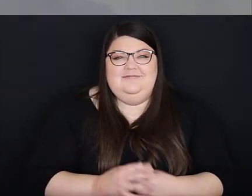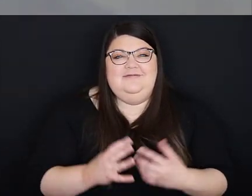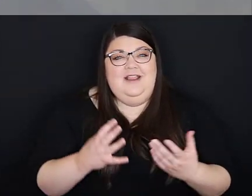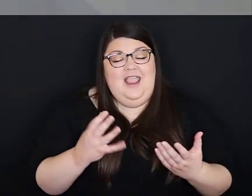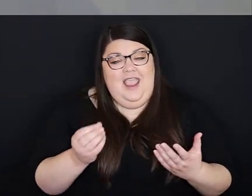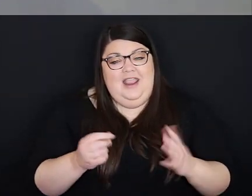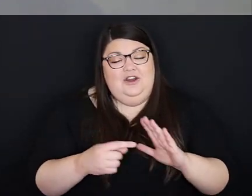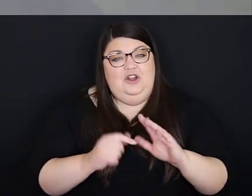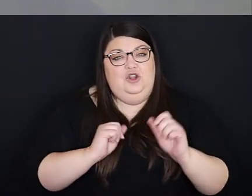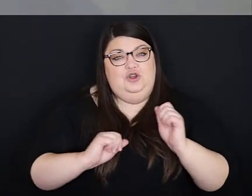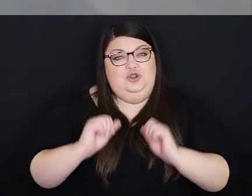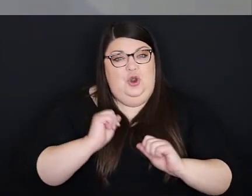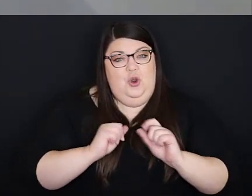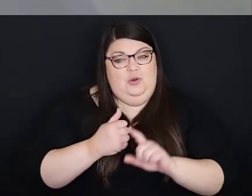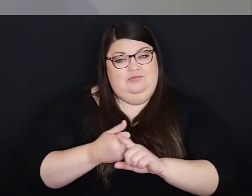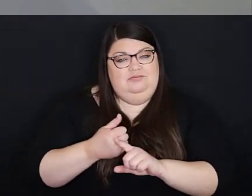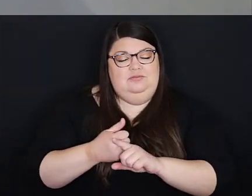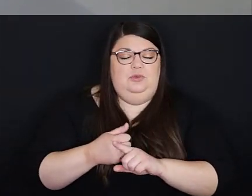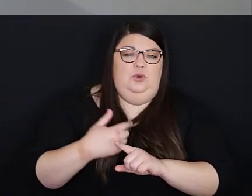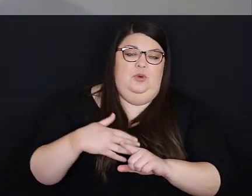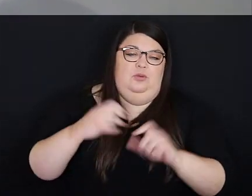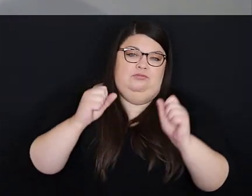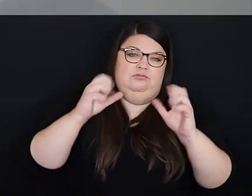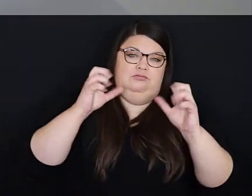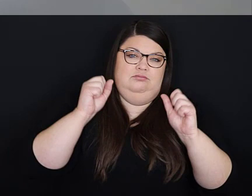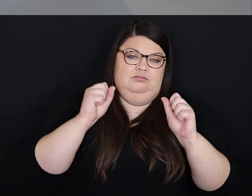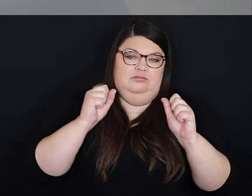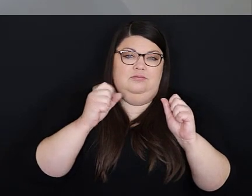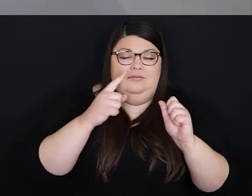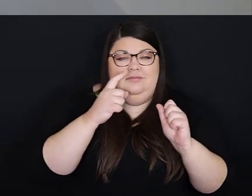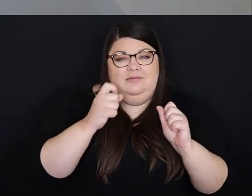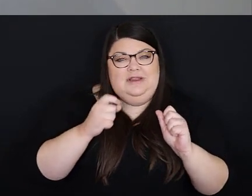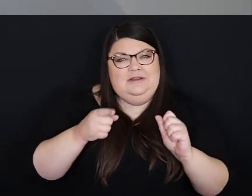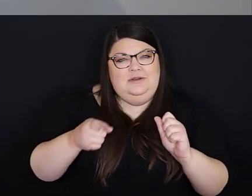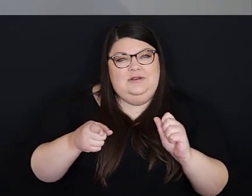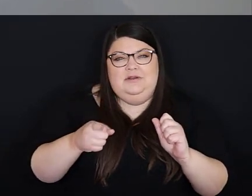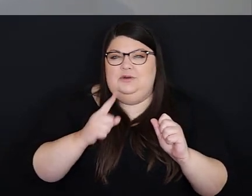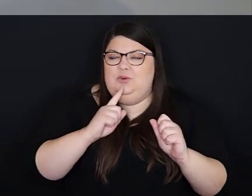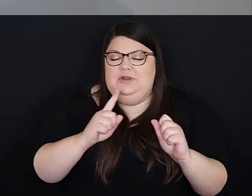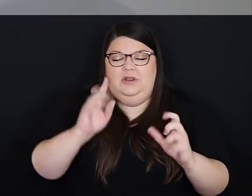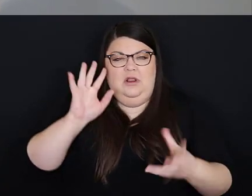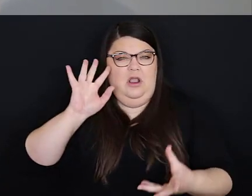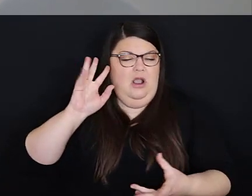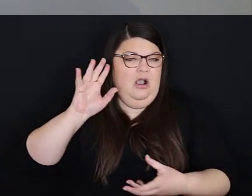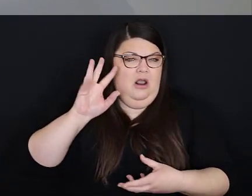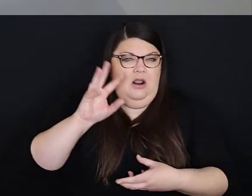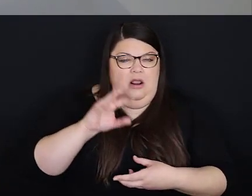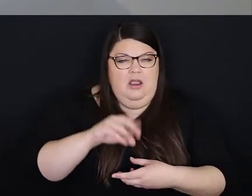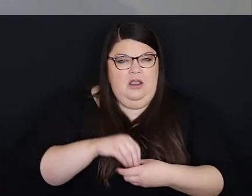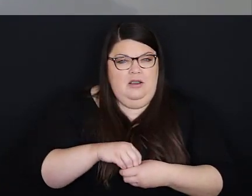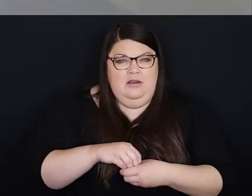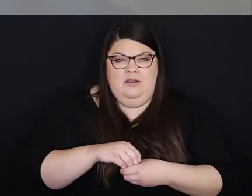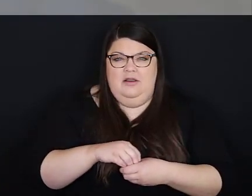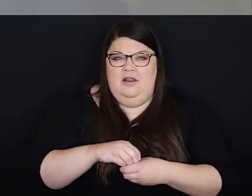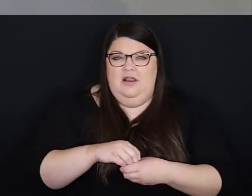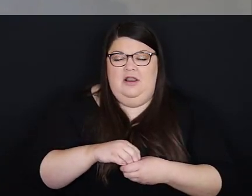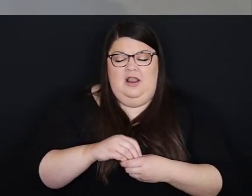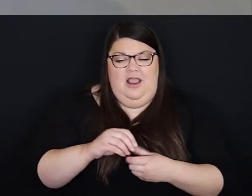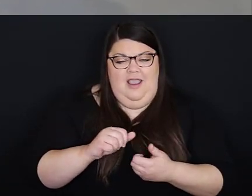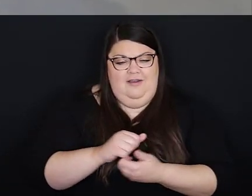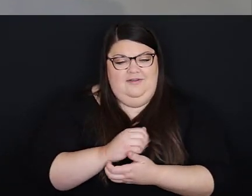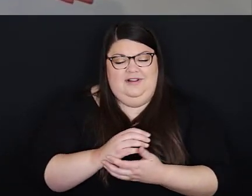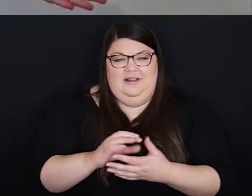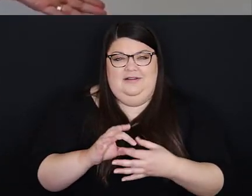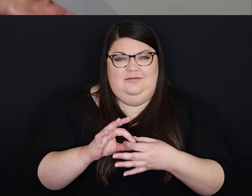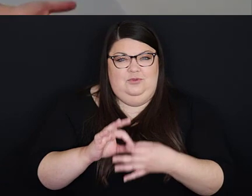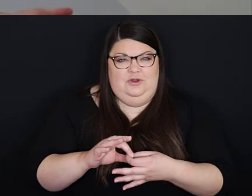And the show is remarkable because it is so comprehensive, building on the year of